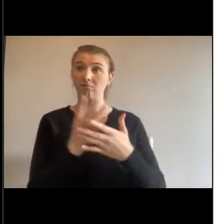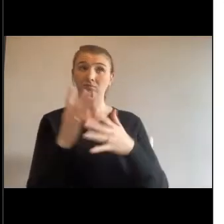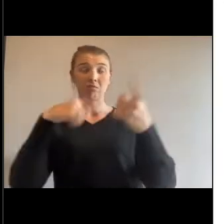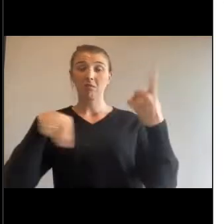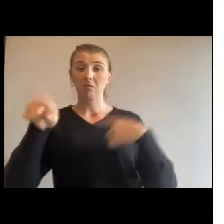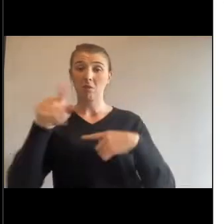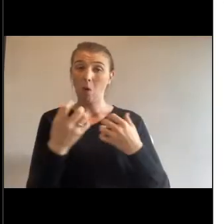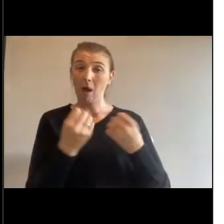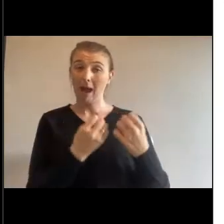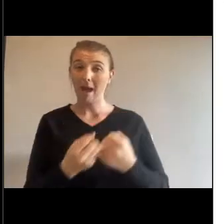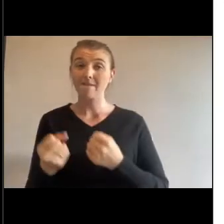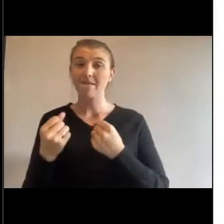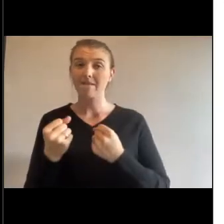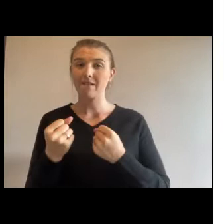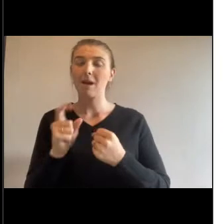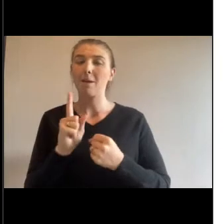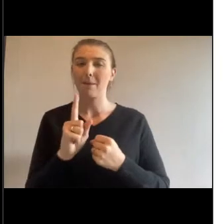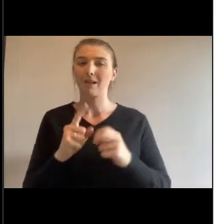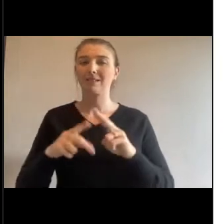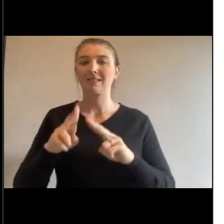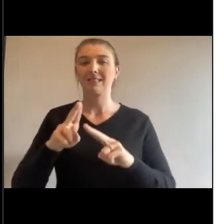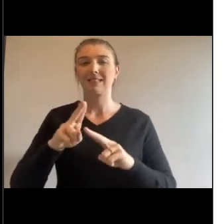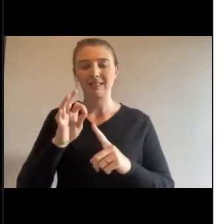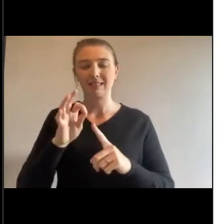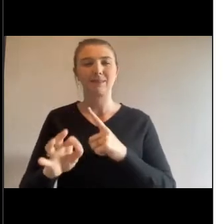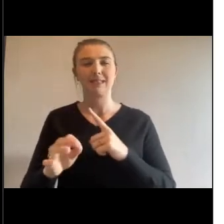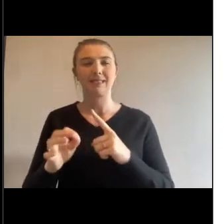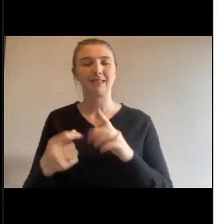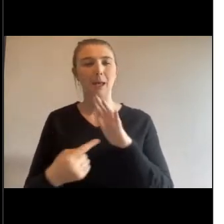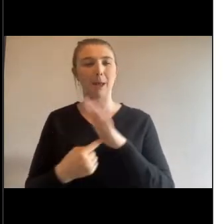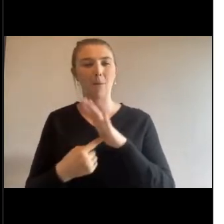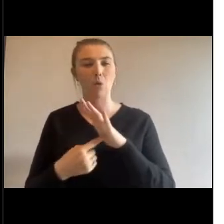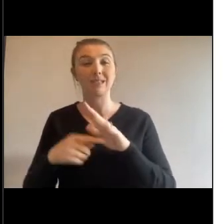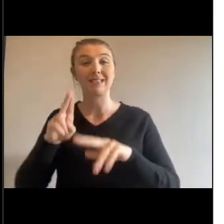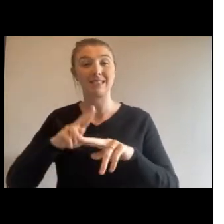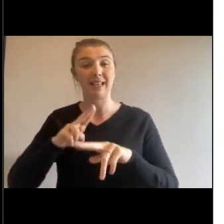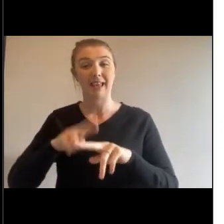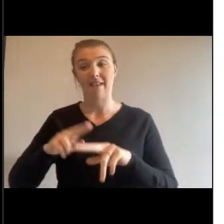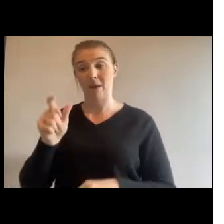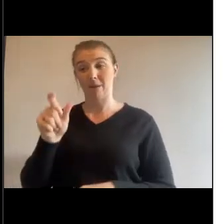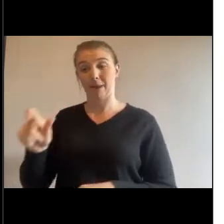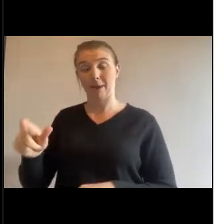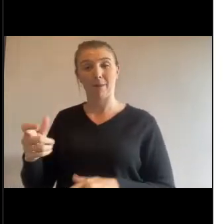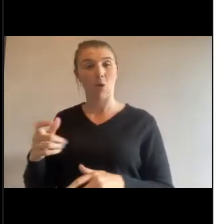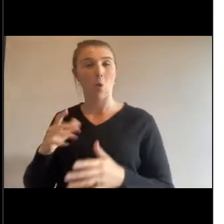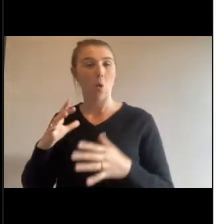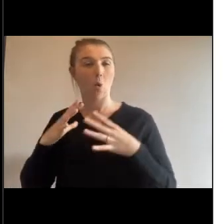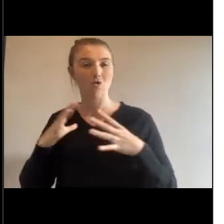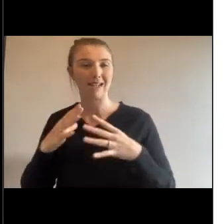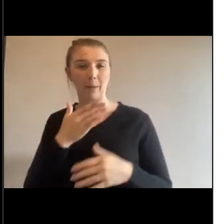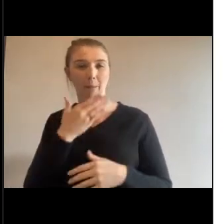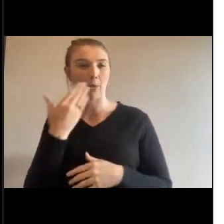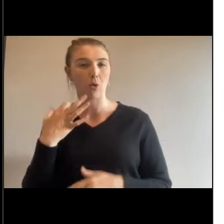particularly important in the lives of those who are already underrepresented in the chemistry